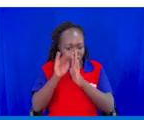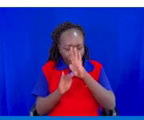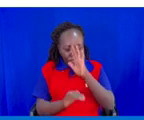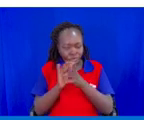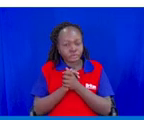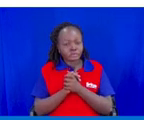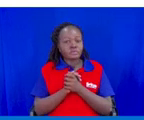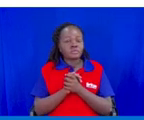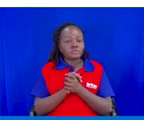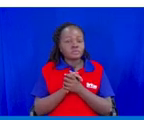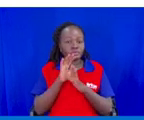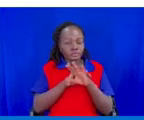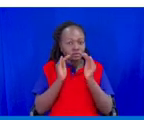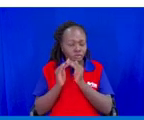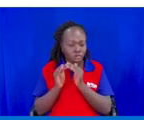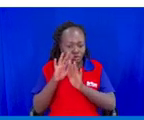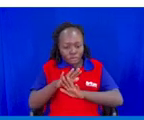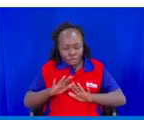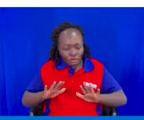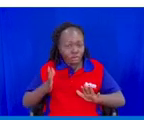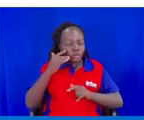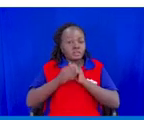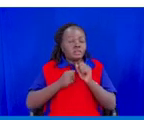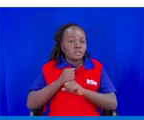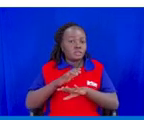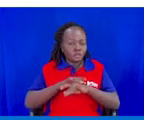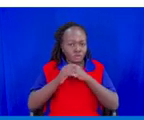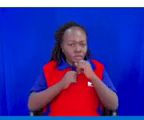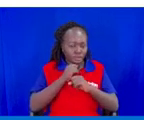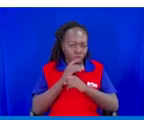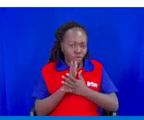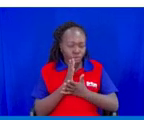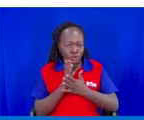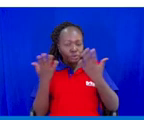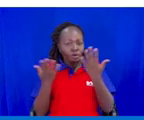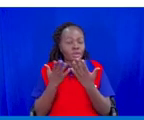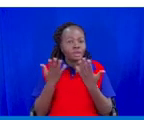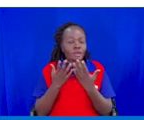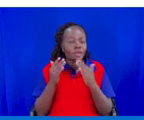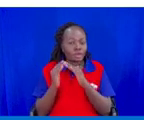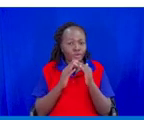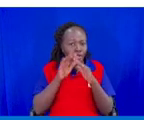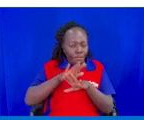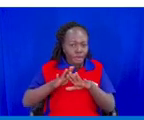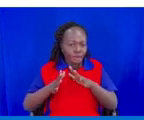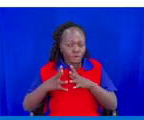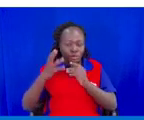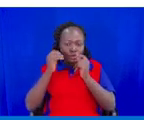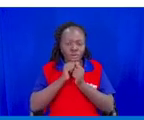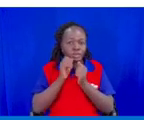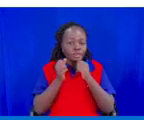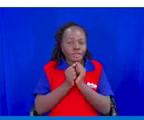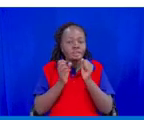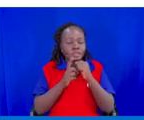On the equity markets, last year was a very good year, whereby the equity market went up by